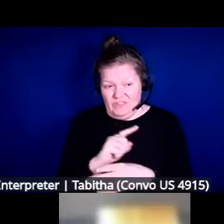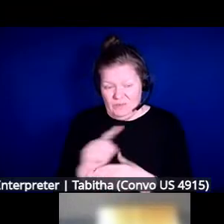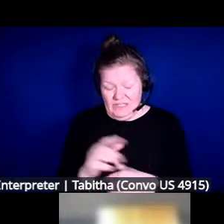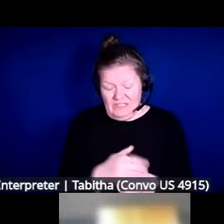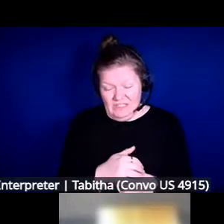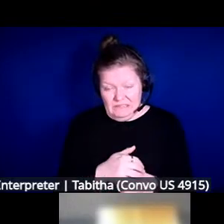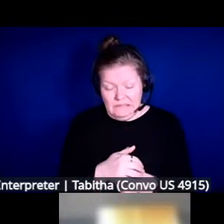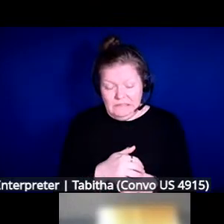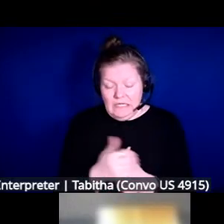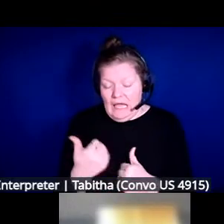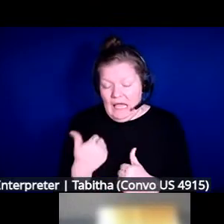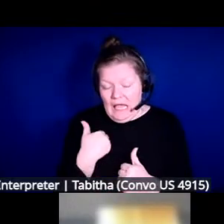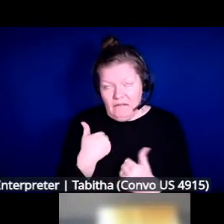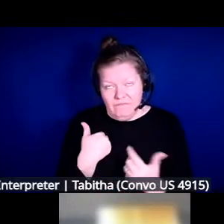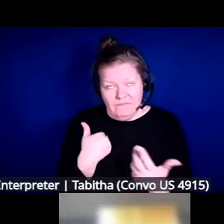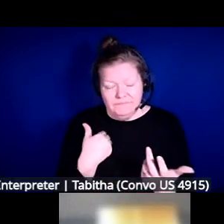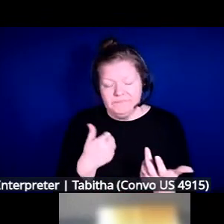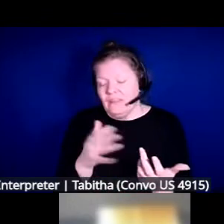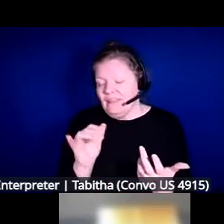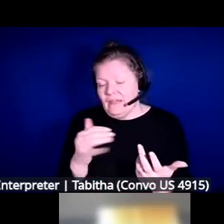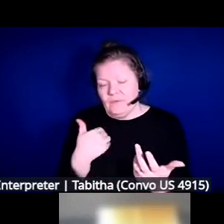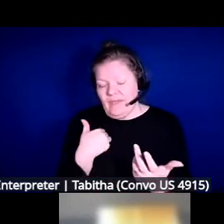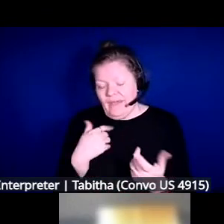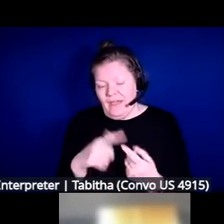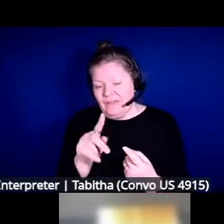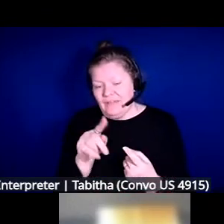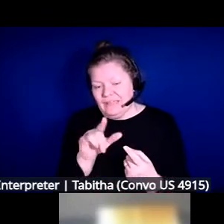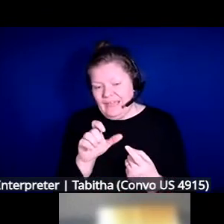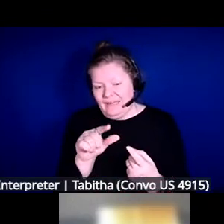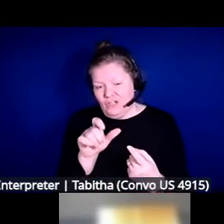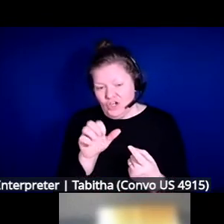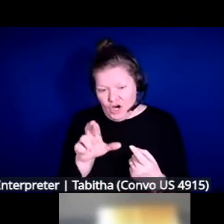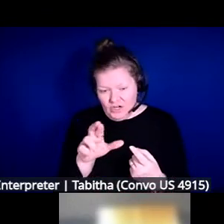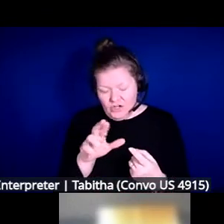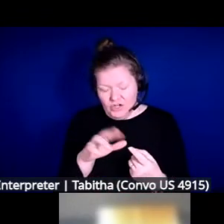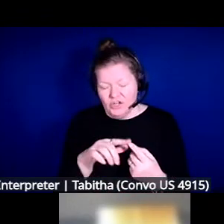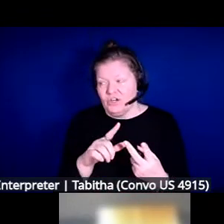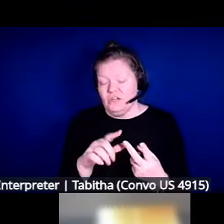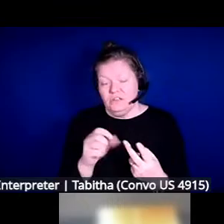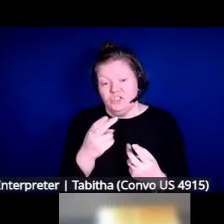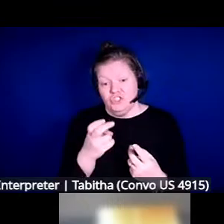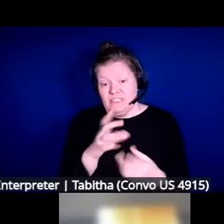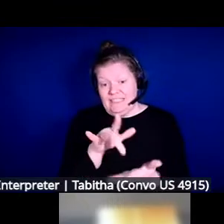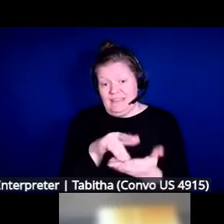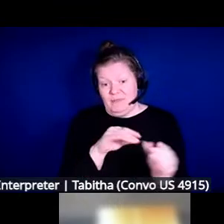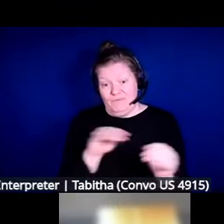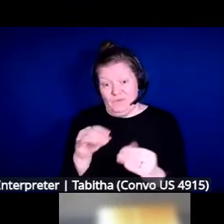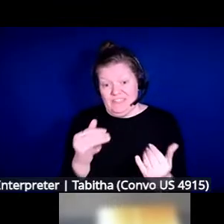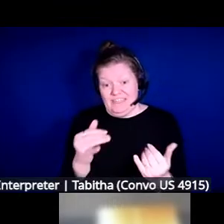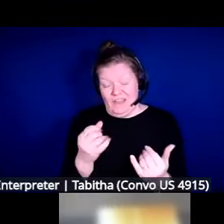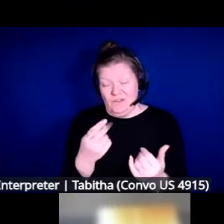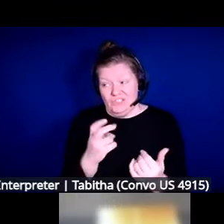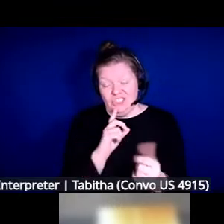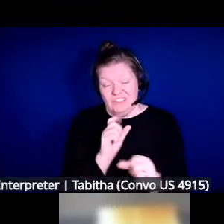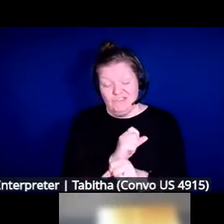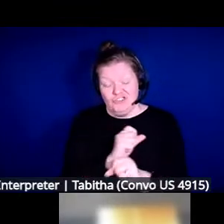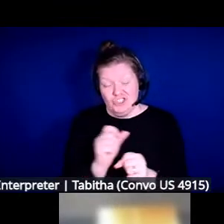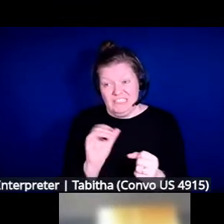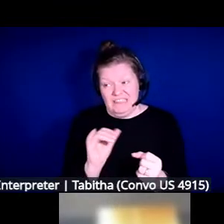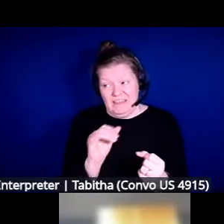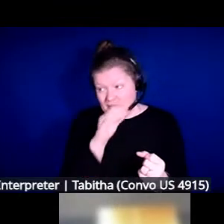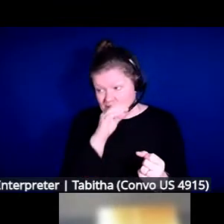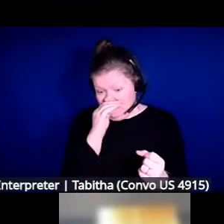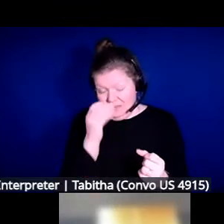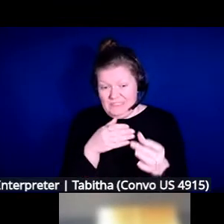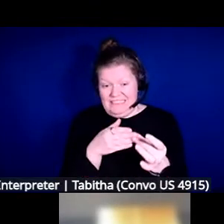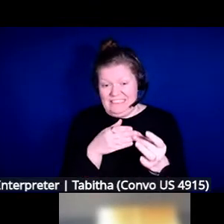Um, I've got we've got Katie Garner on our team, and she's in the middle of moving, and she actually was